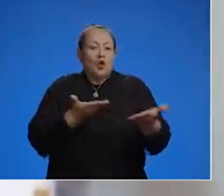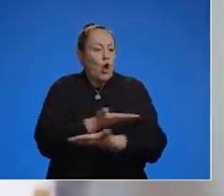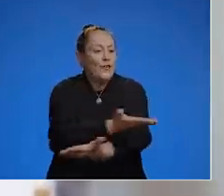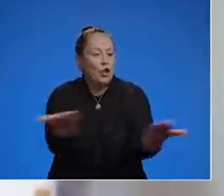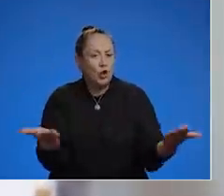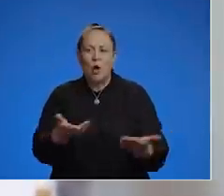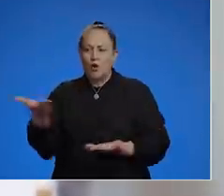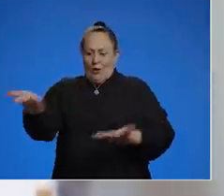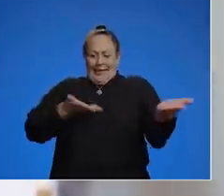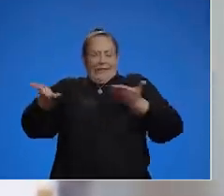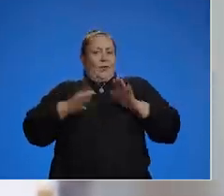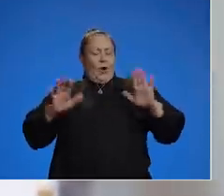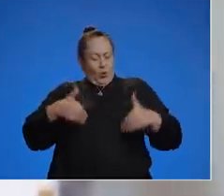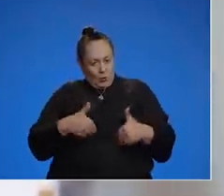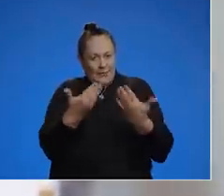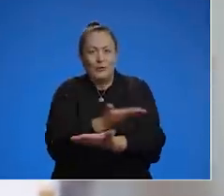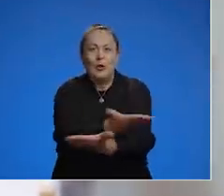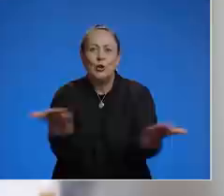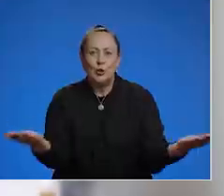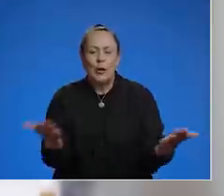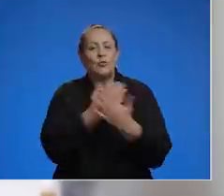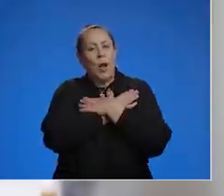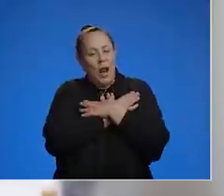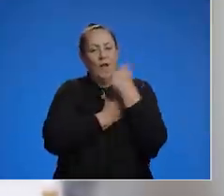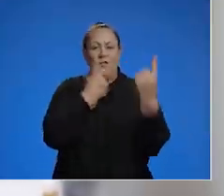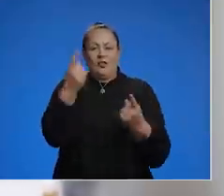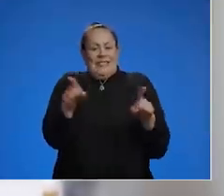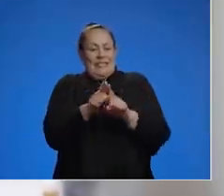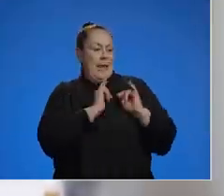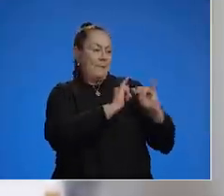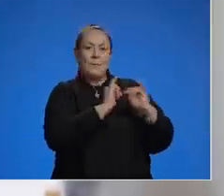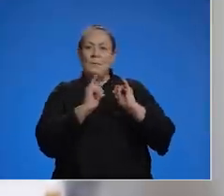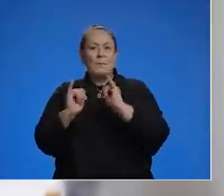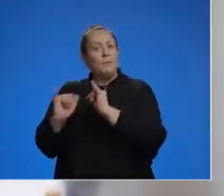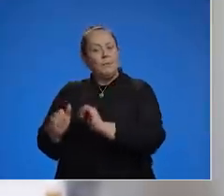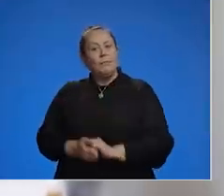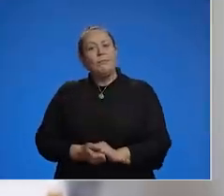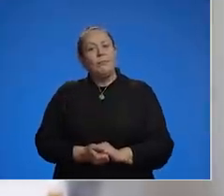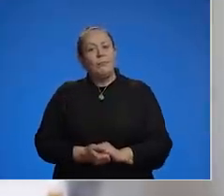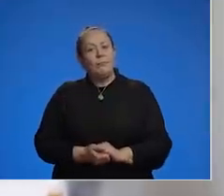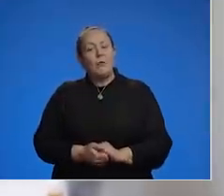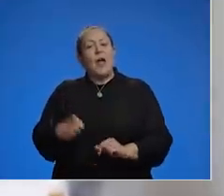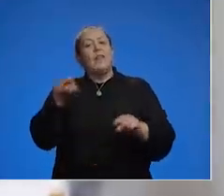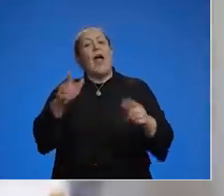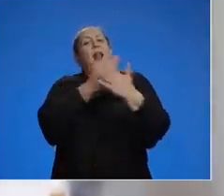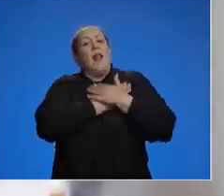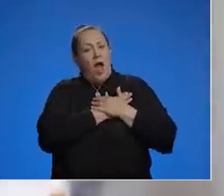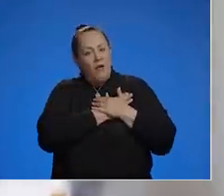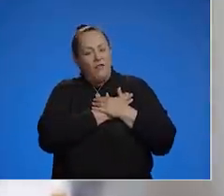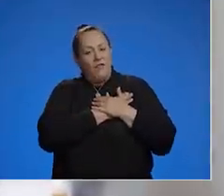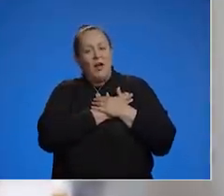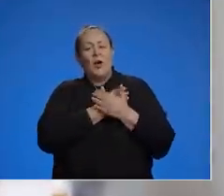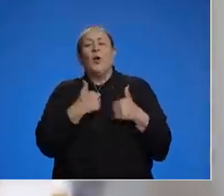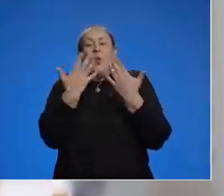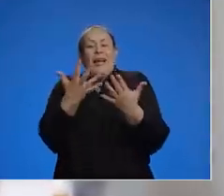served, and to love one another, just as I have loved you. In that love, we place